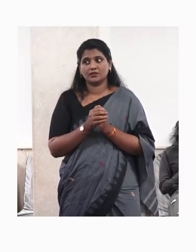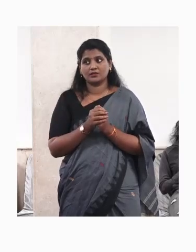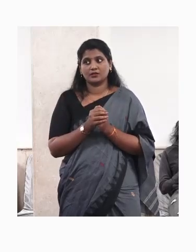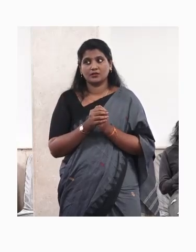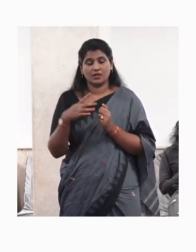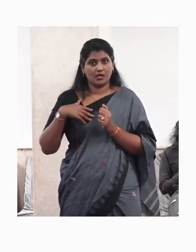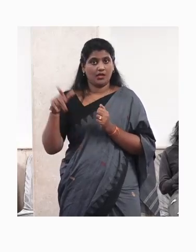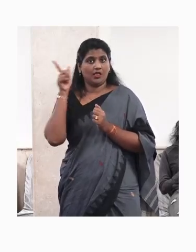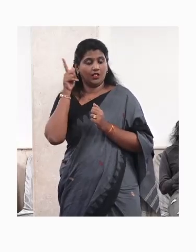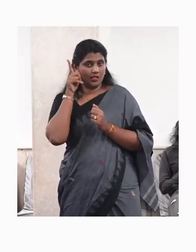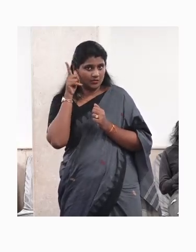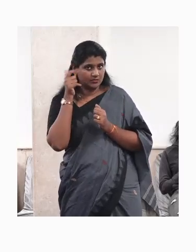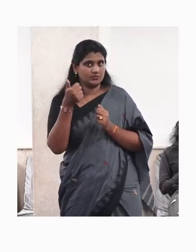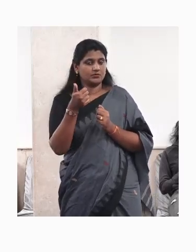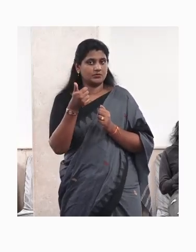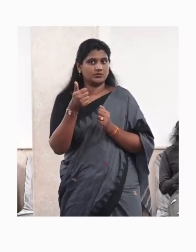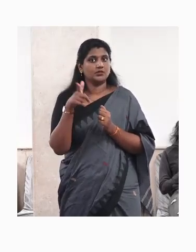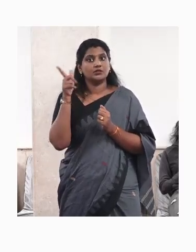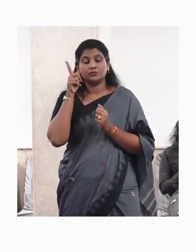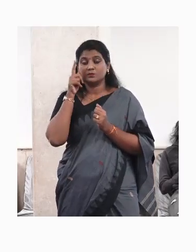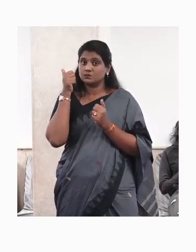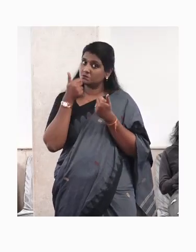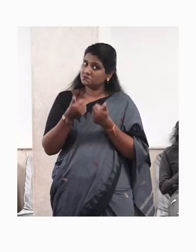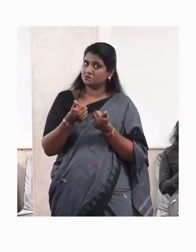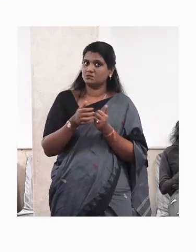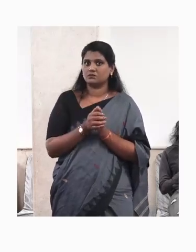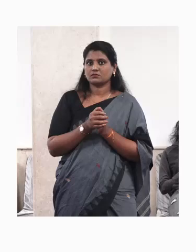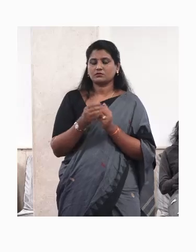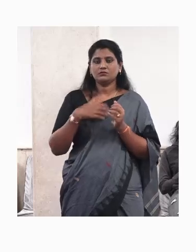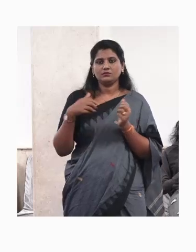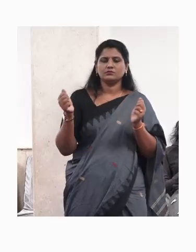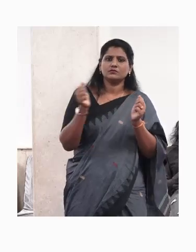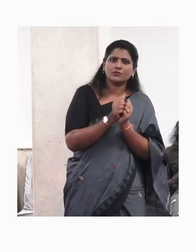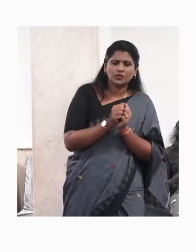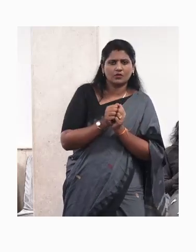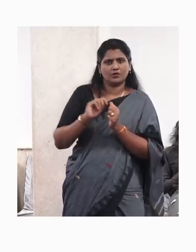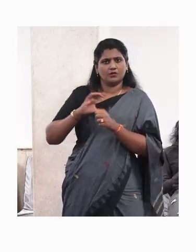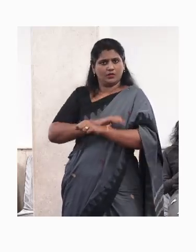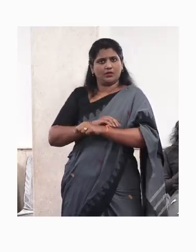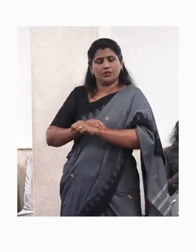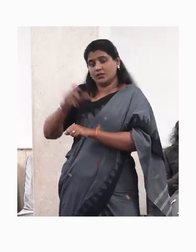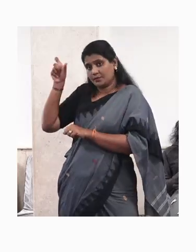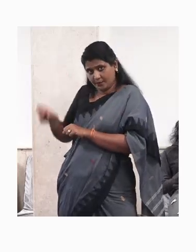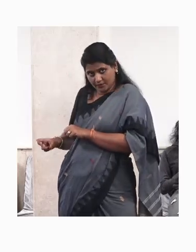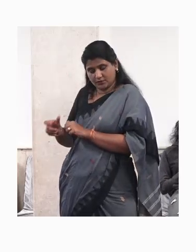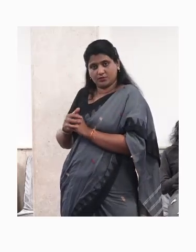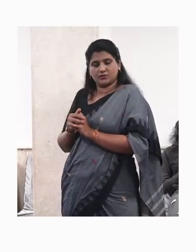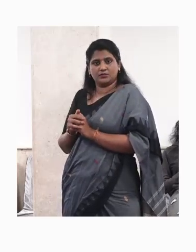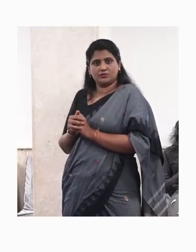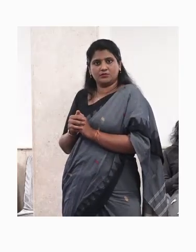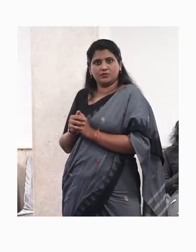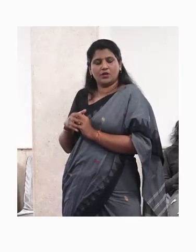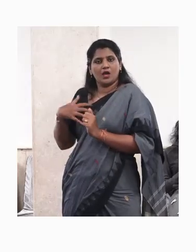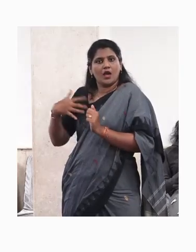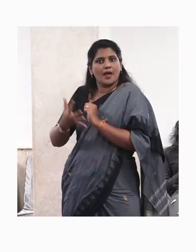just listening and actively listening, along with a co-therapist if possible,